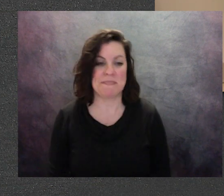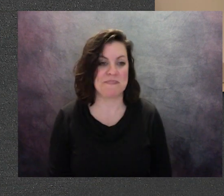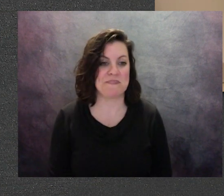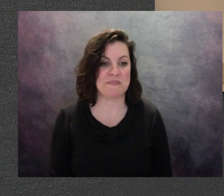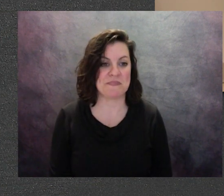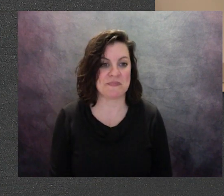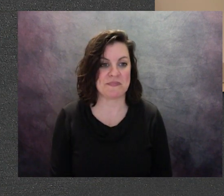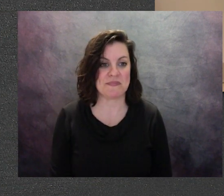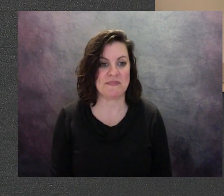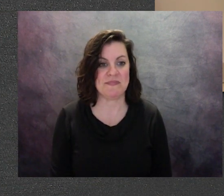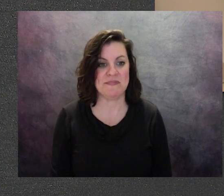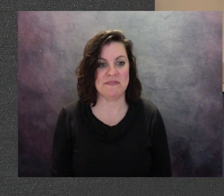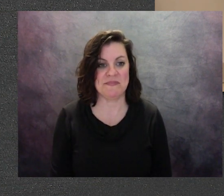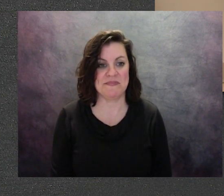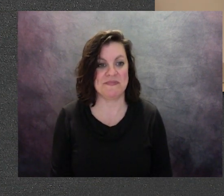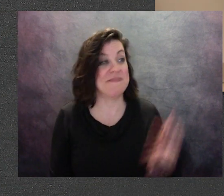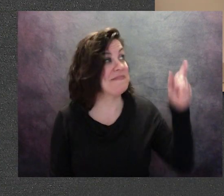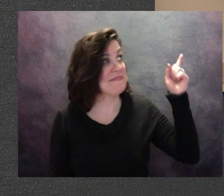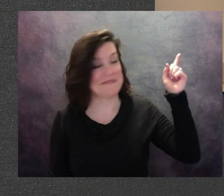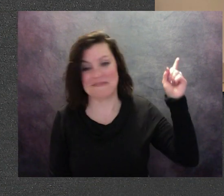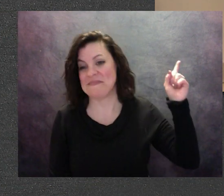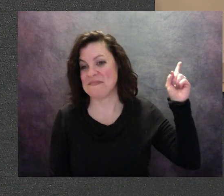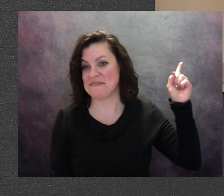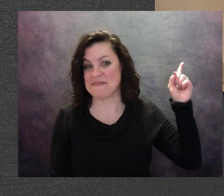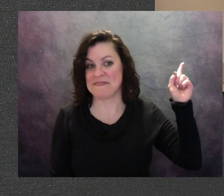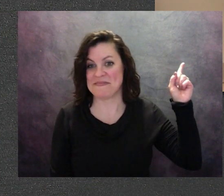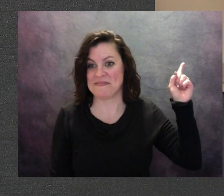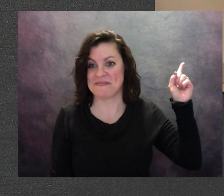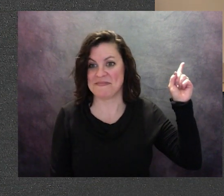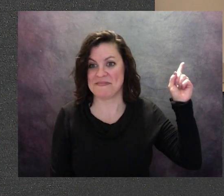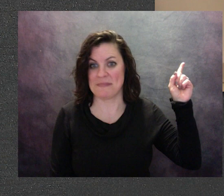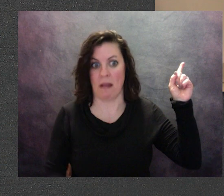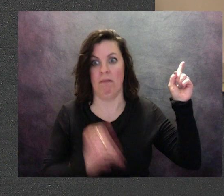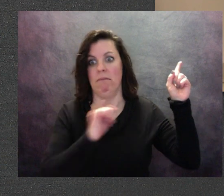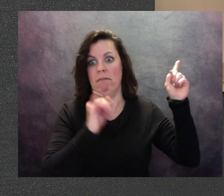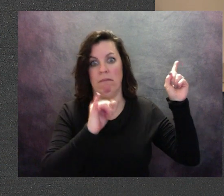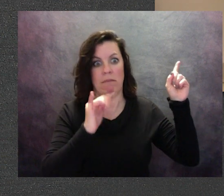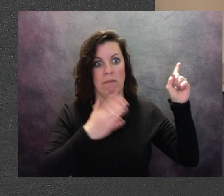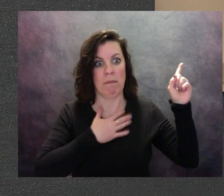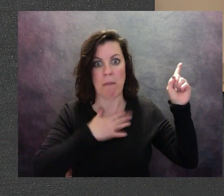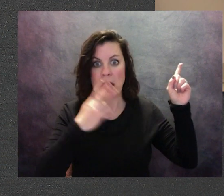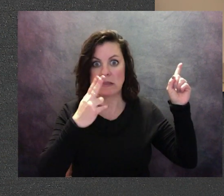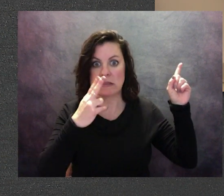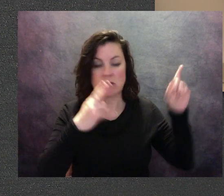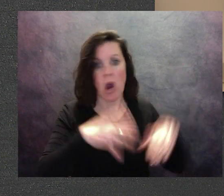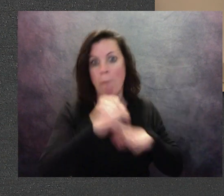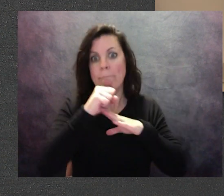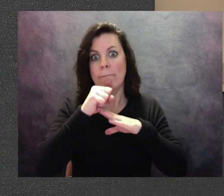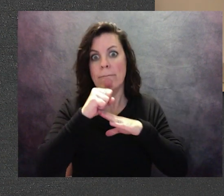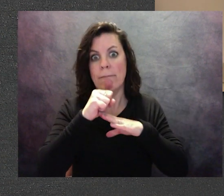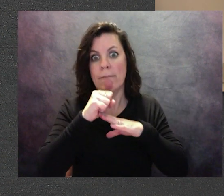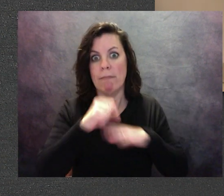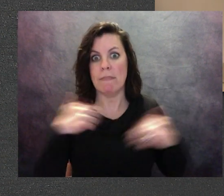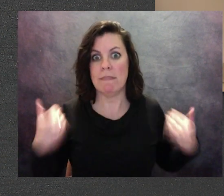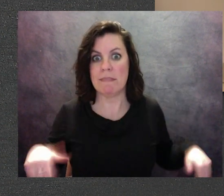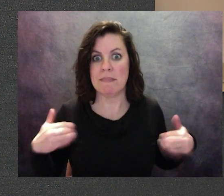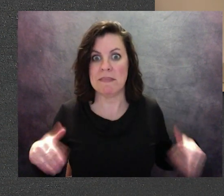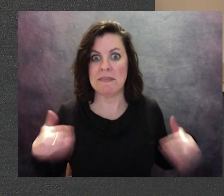sticking together. And look, I'll show you. It picks up my scissors. How about that? Isn't that cool?